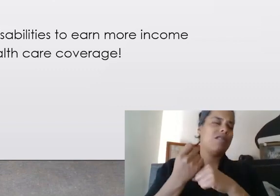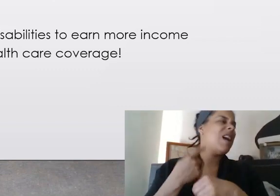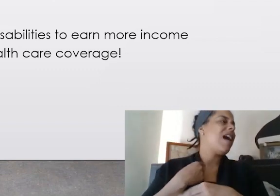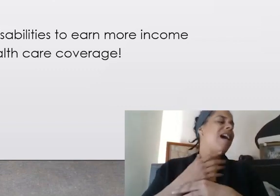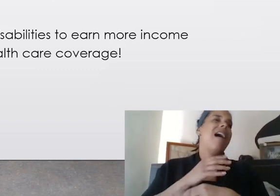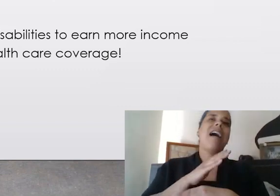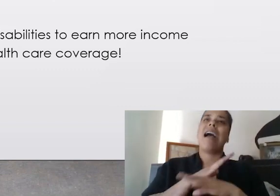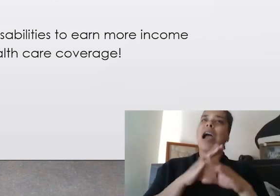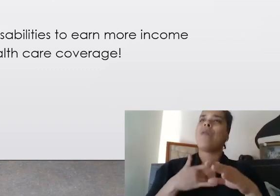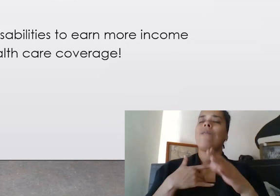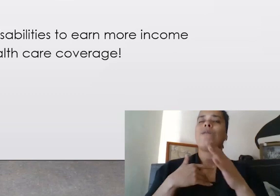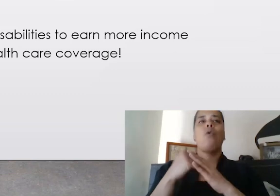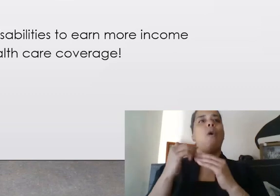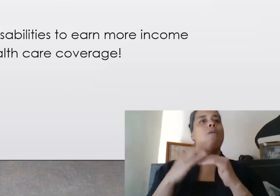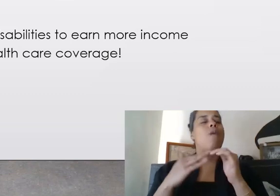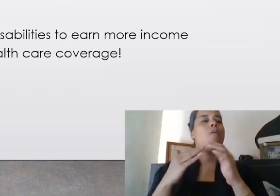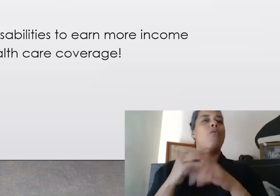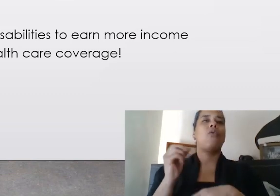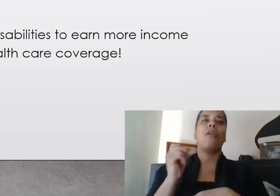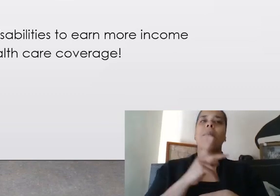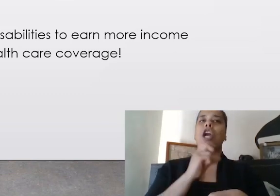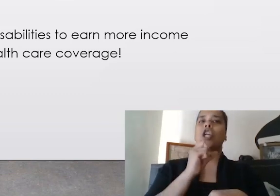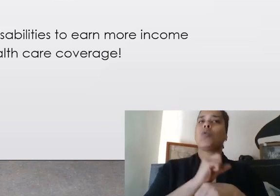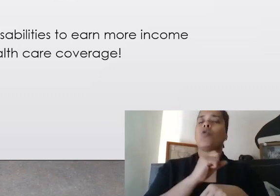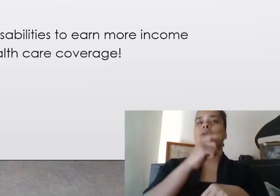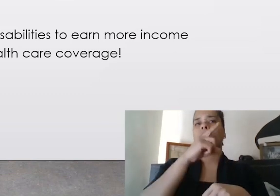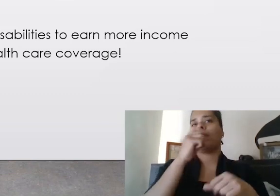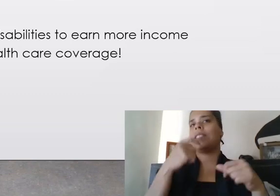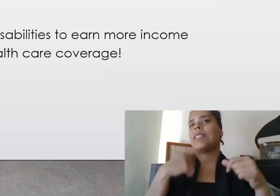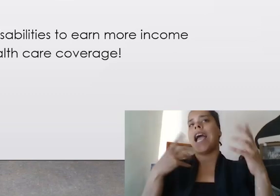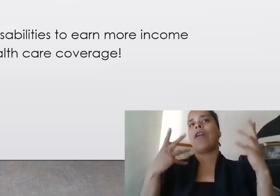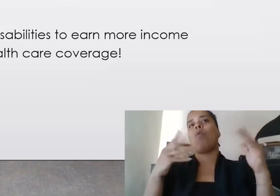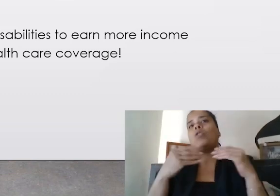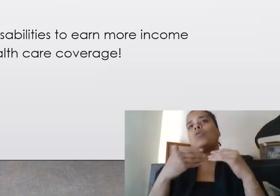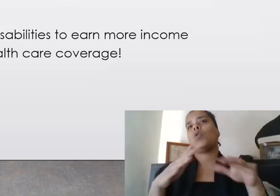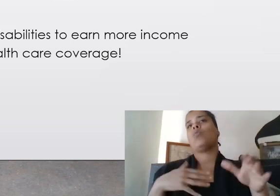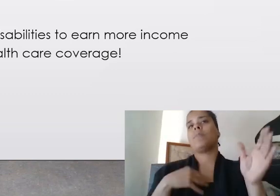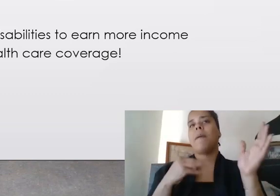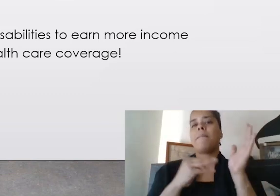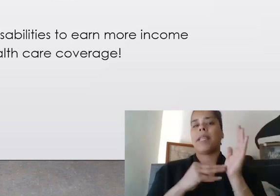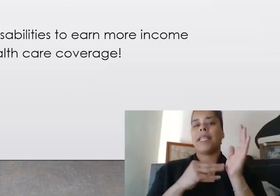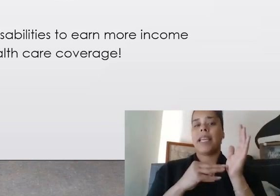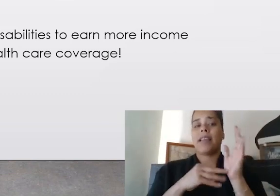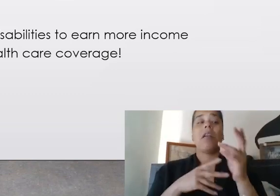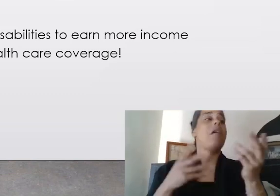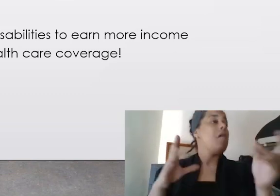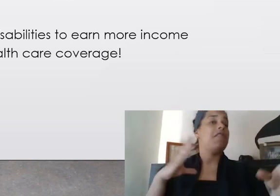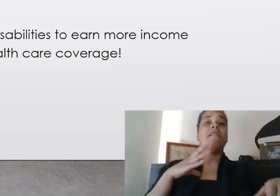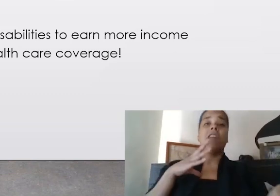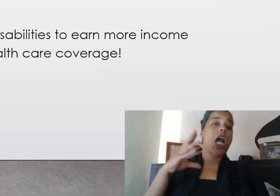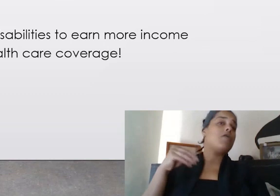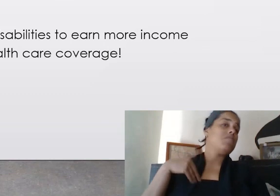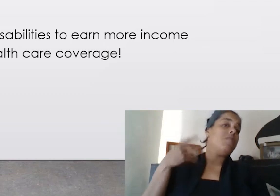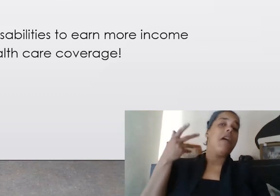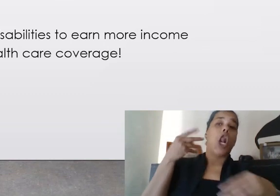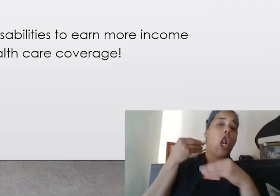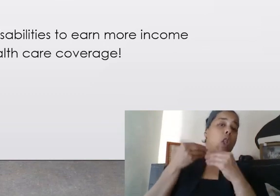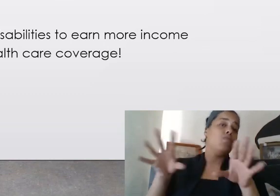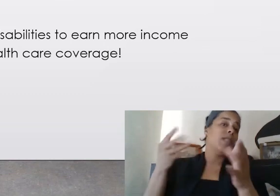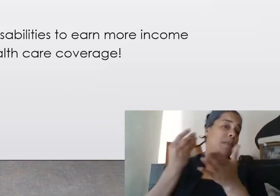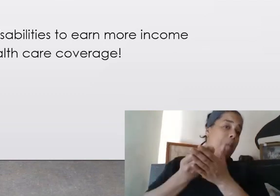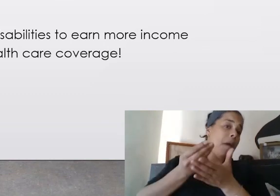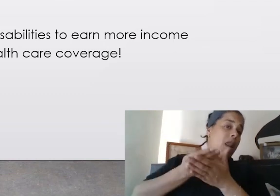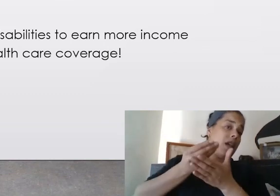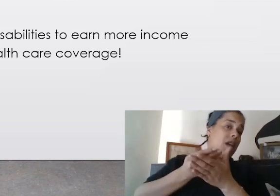to work because I don't want to lose my Medicaid. They're comfortable with losing the SSI or they're comfortable with, giving